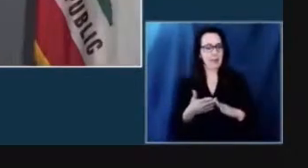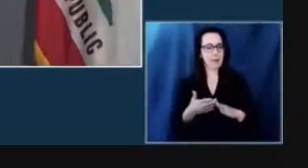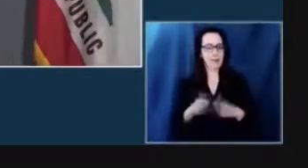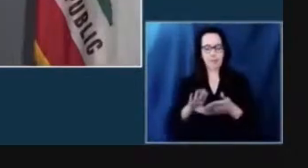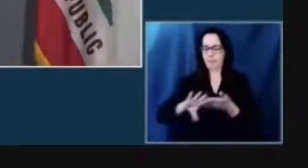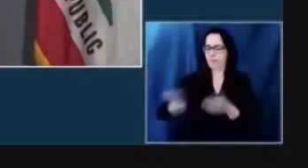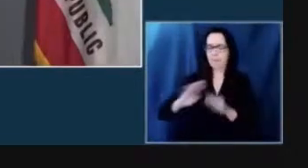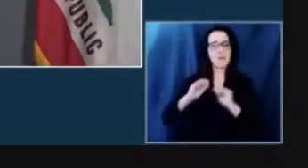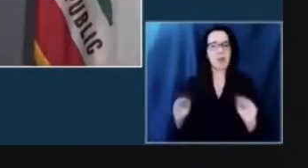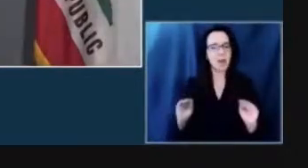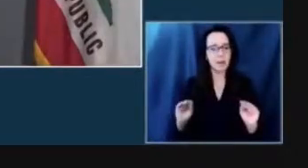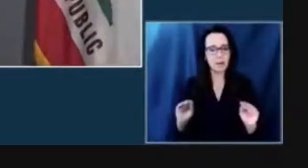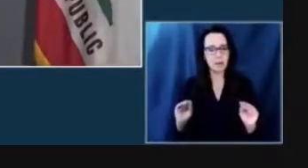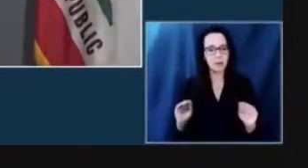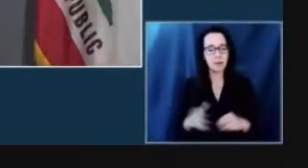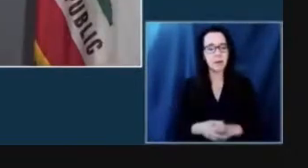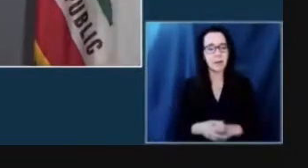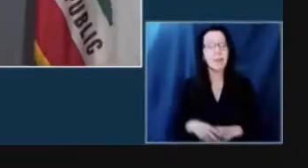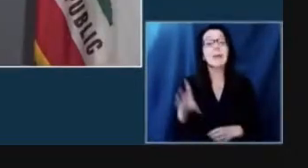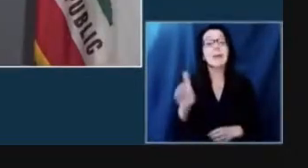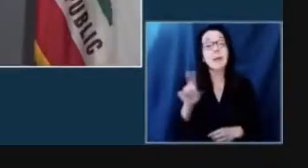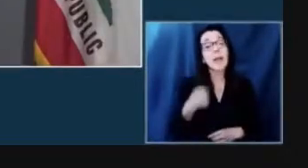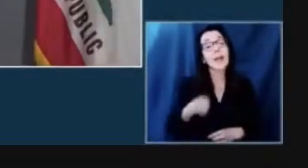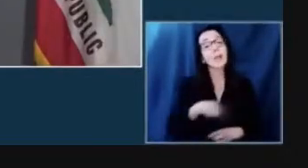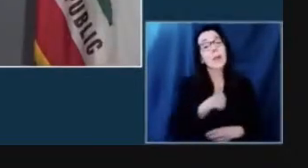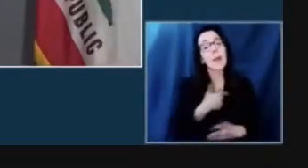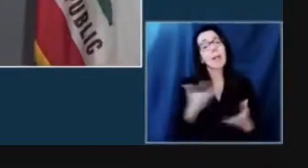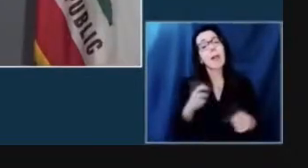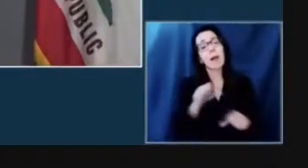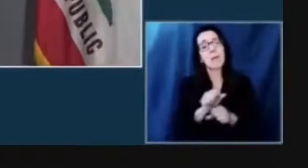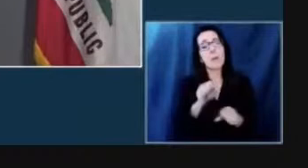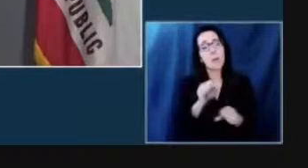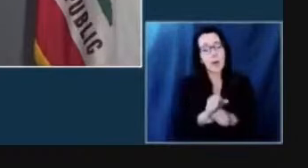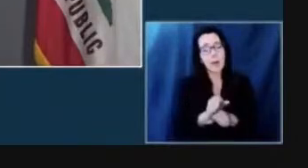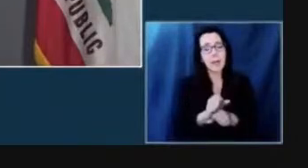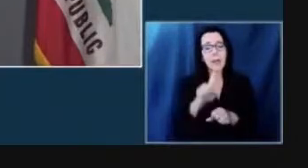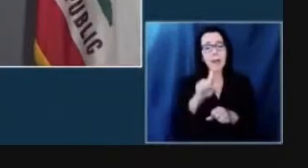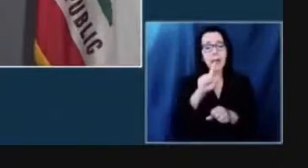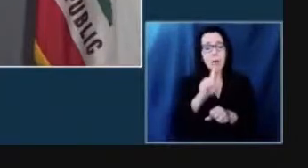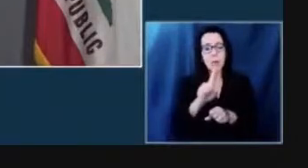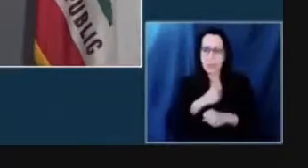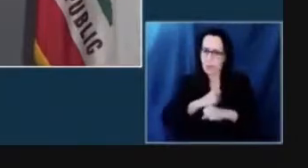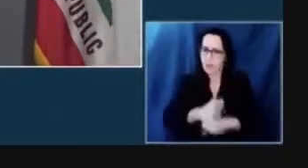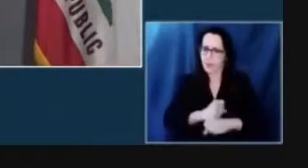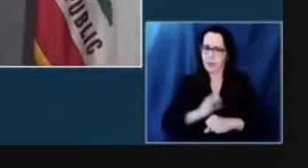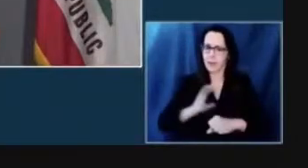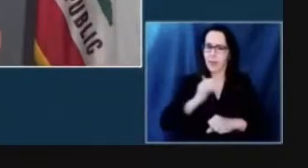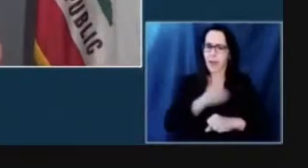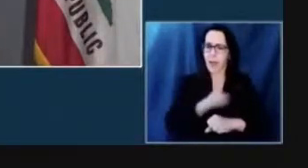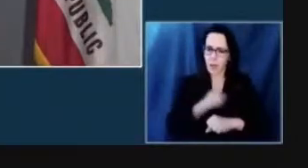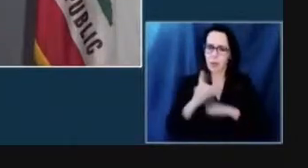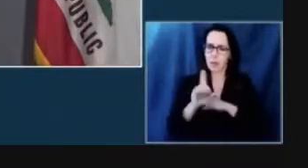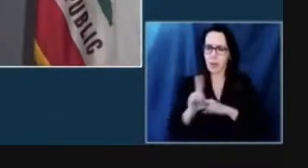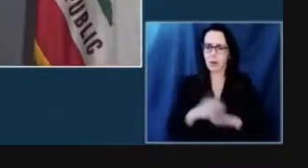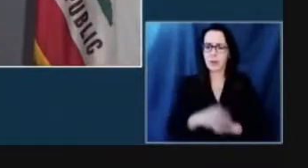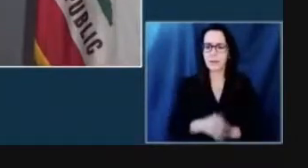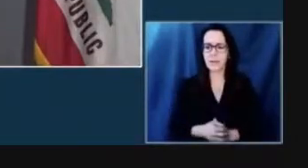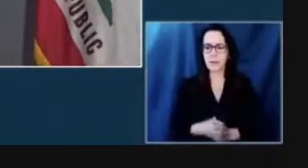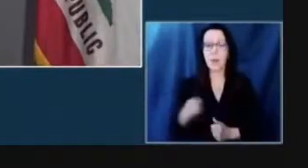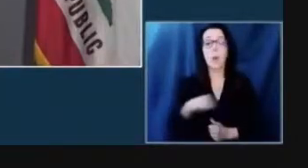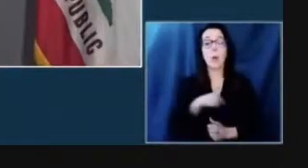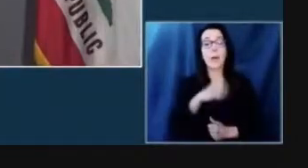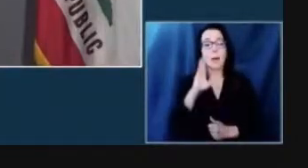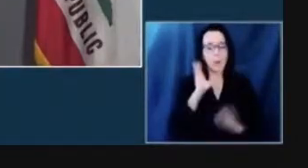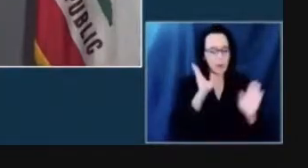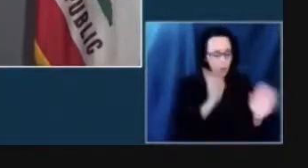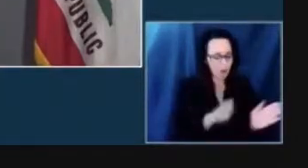Democrats, we have much work to do while flanking the front line of protecting our democracy. We will organize,